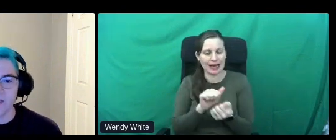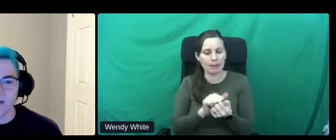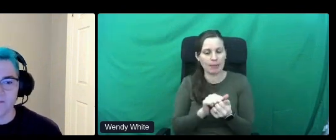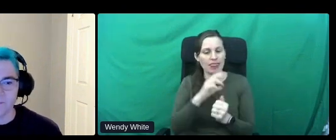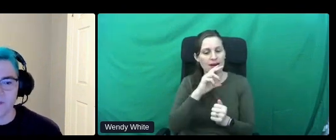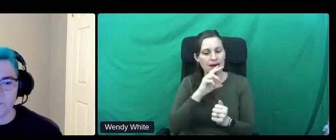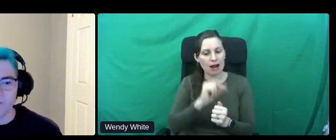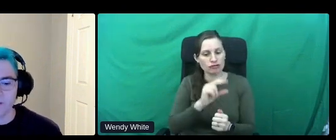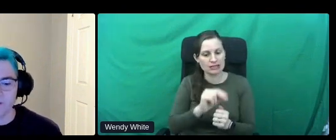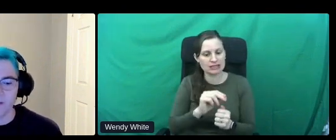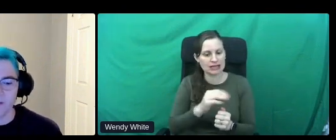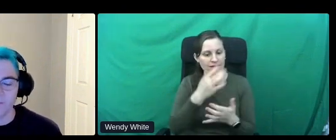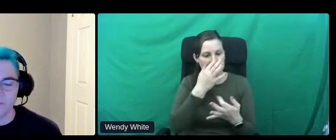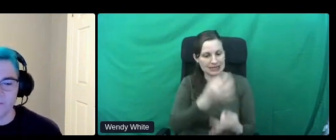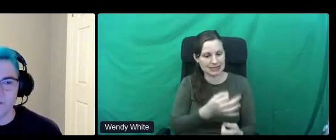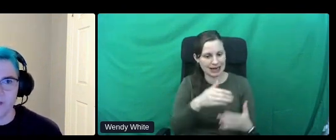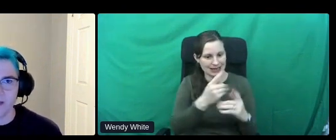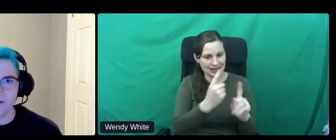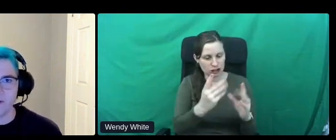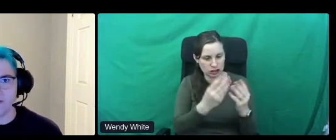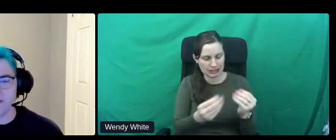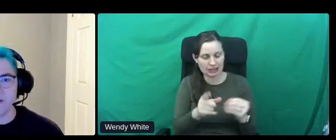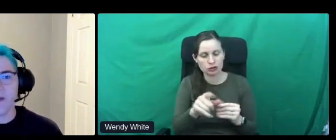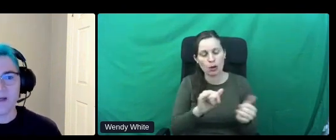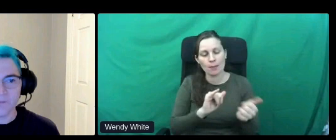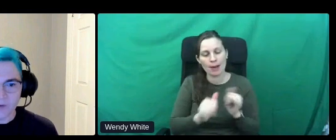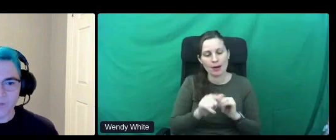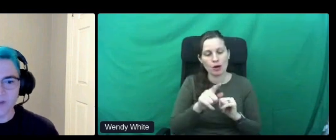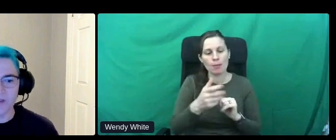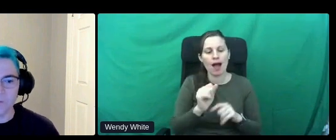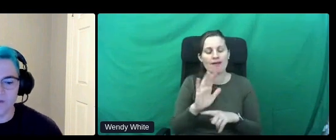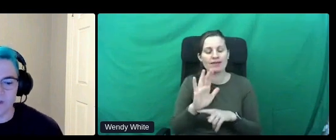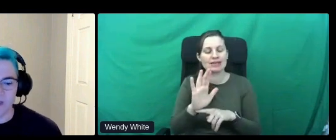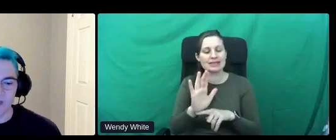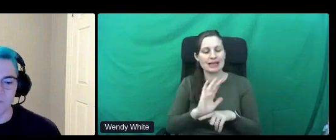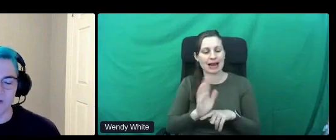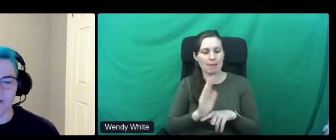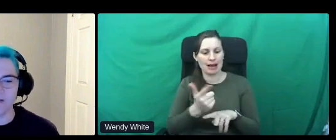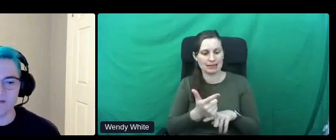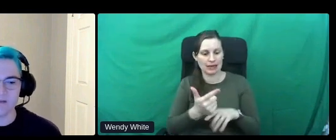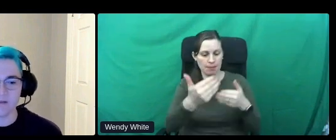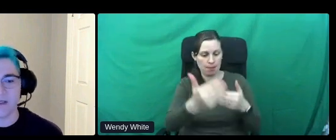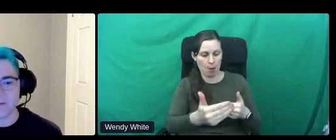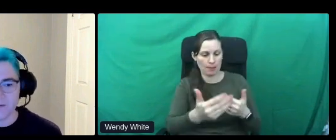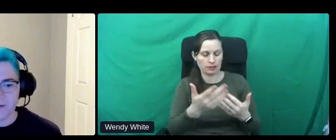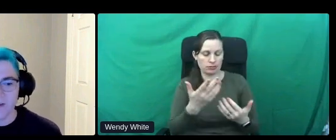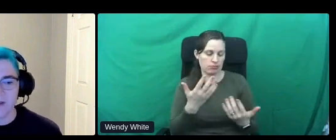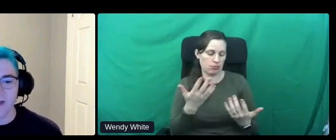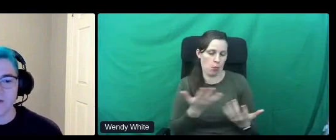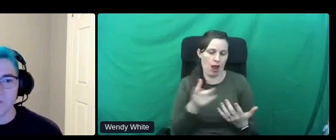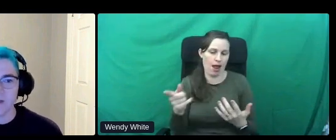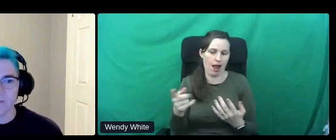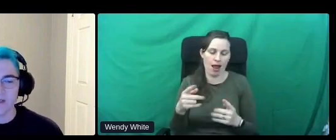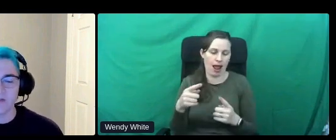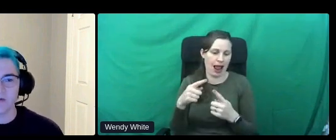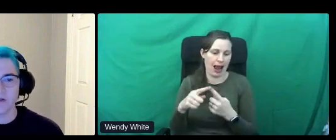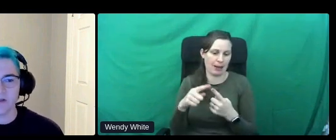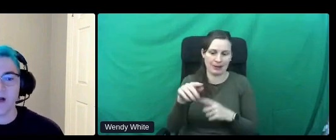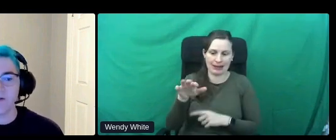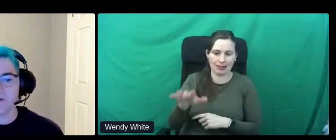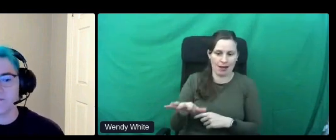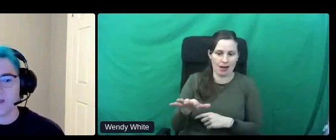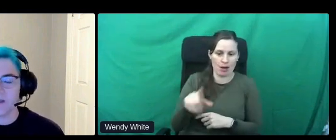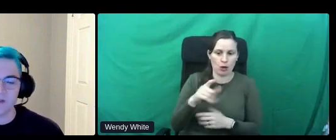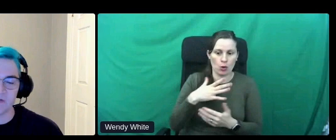you might have something where you have a cinematic moment in which an enemy is slain, and you want to make sure that